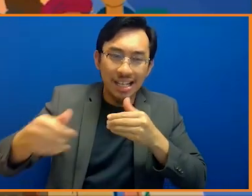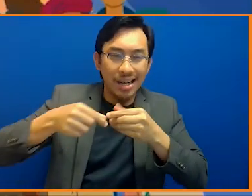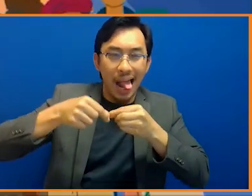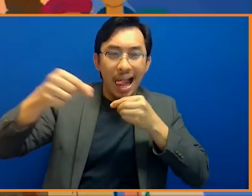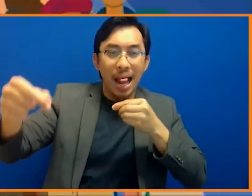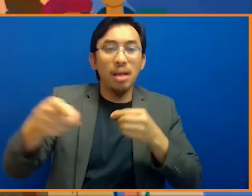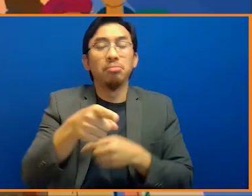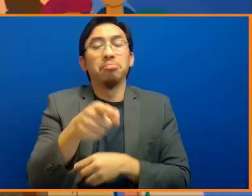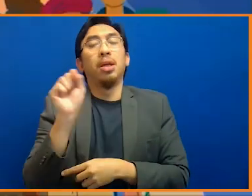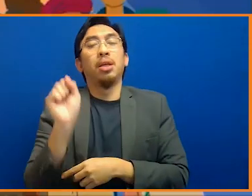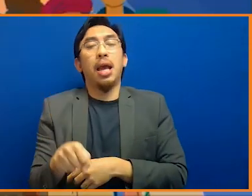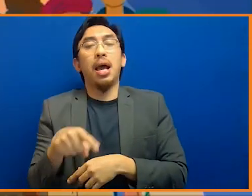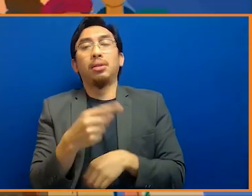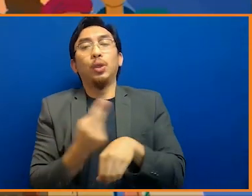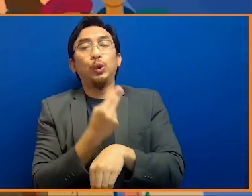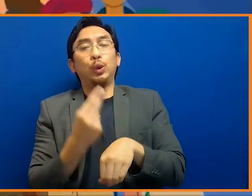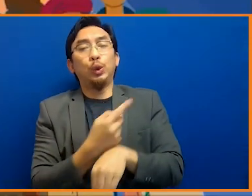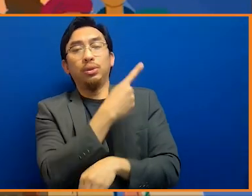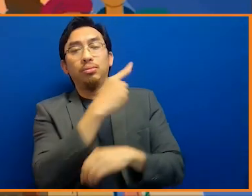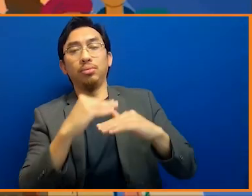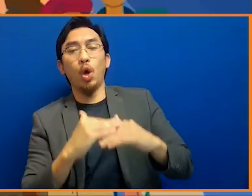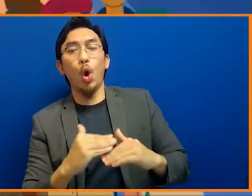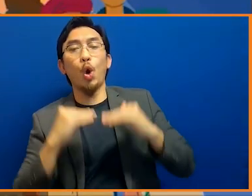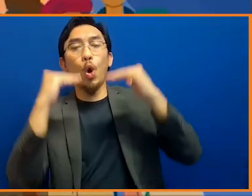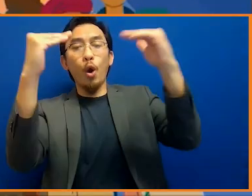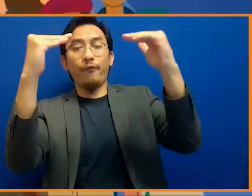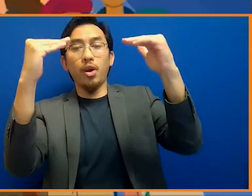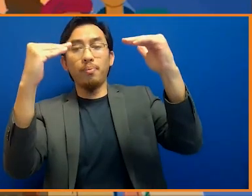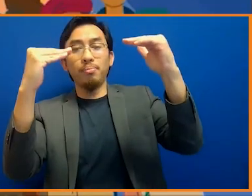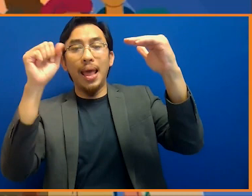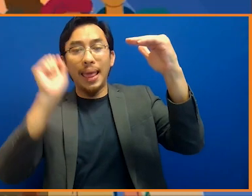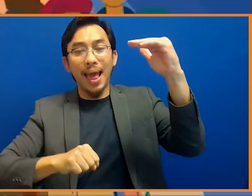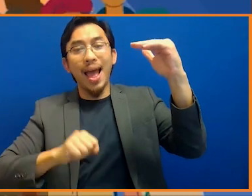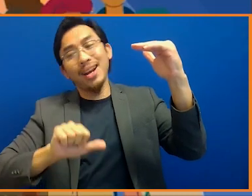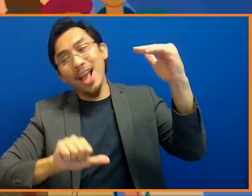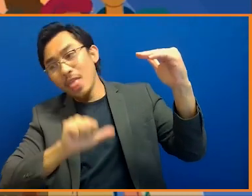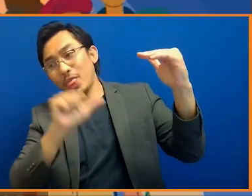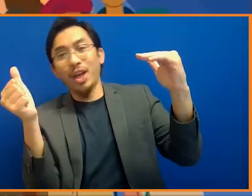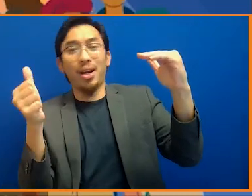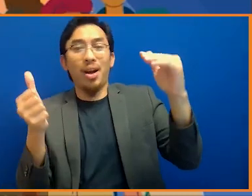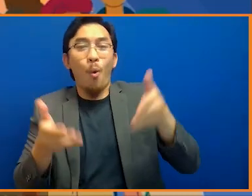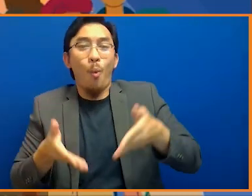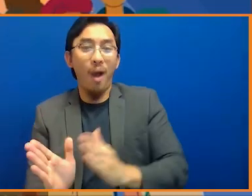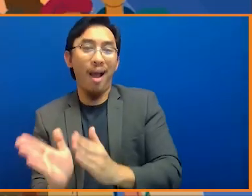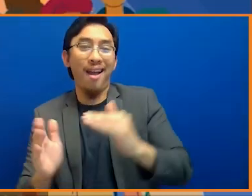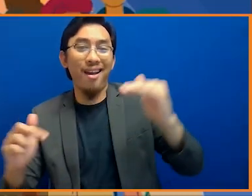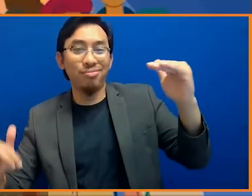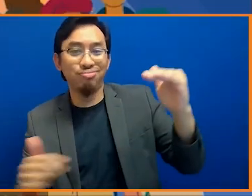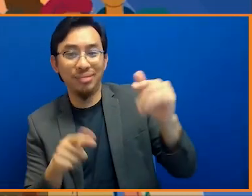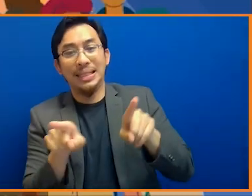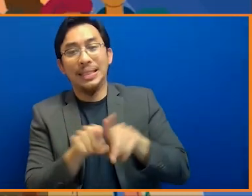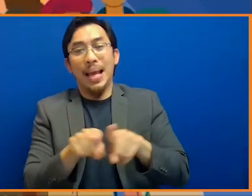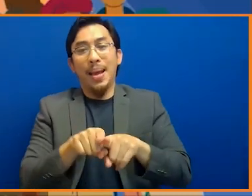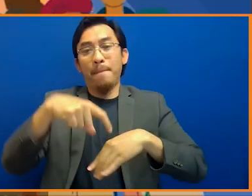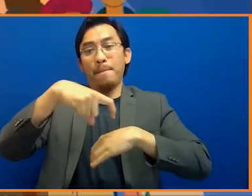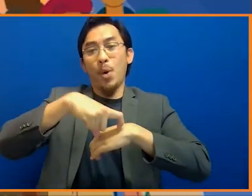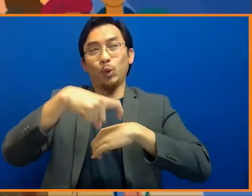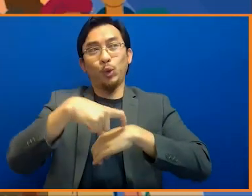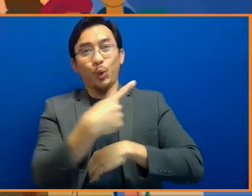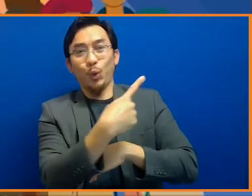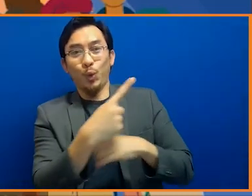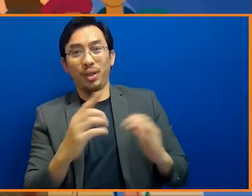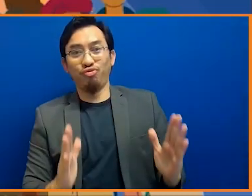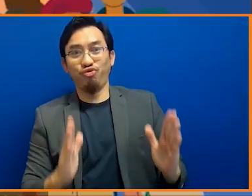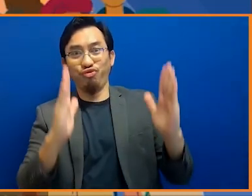just the rooftop of the shop as an alternative for the escape buildings. Similarly,